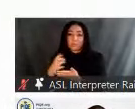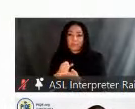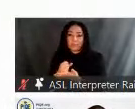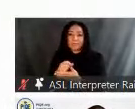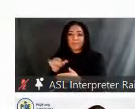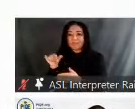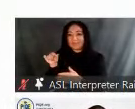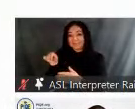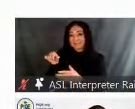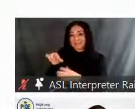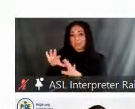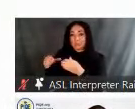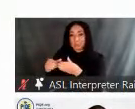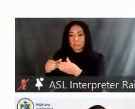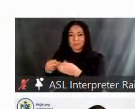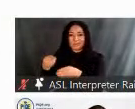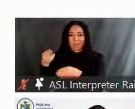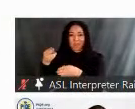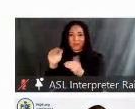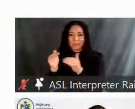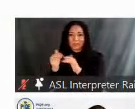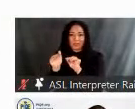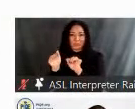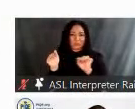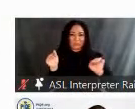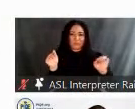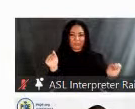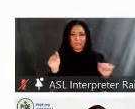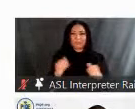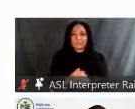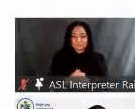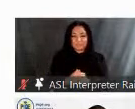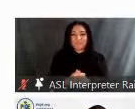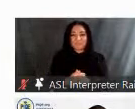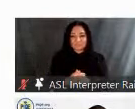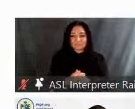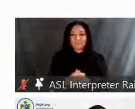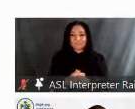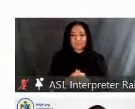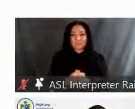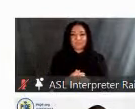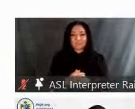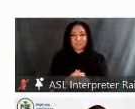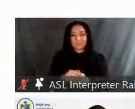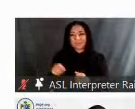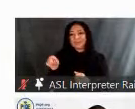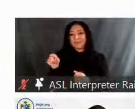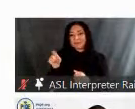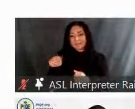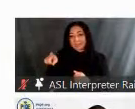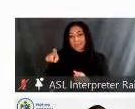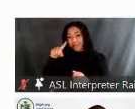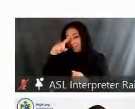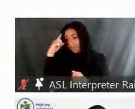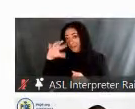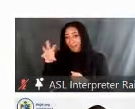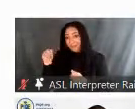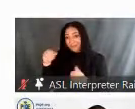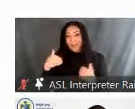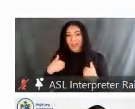much higher compared to the other groups. Additionally, they had higher levels of